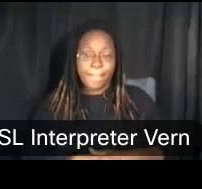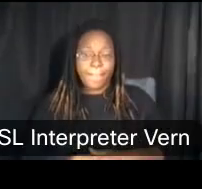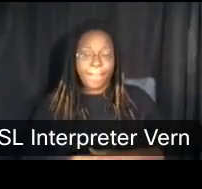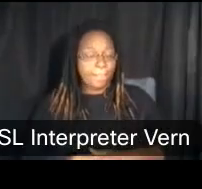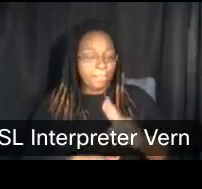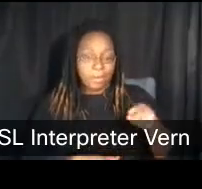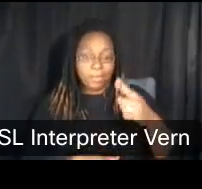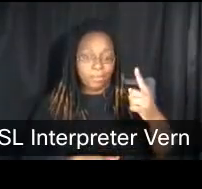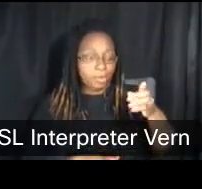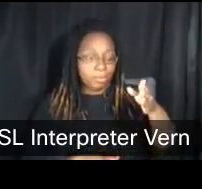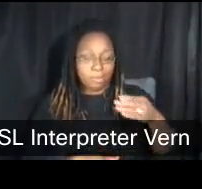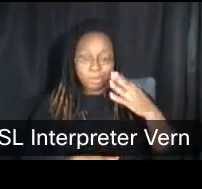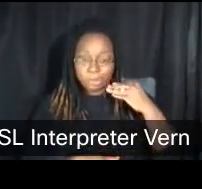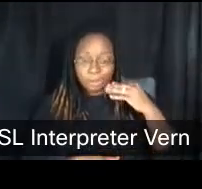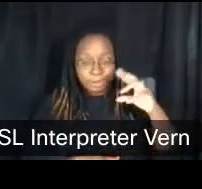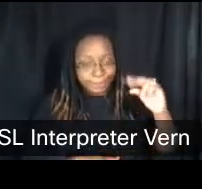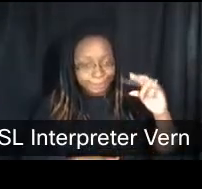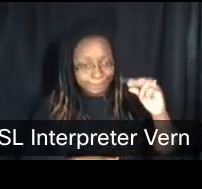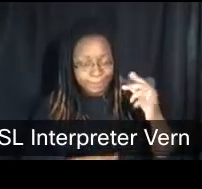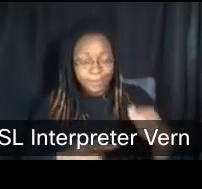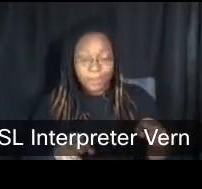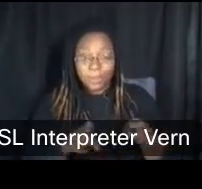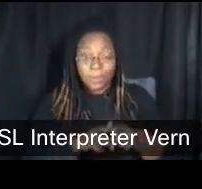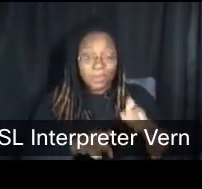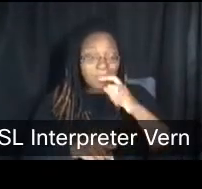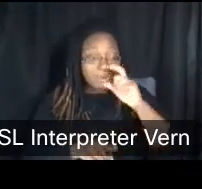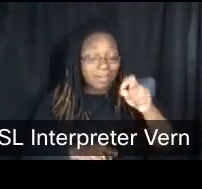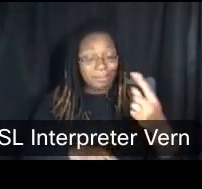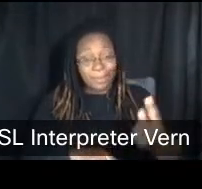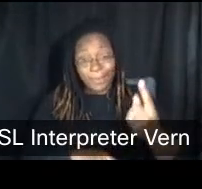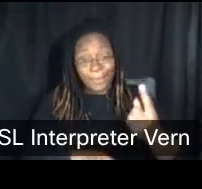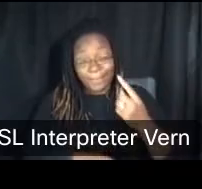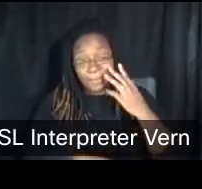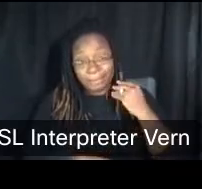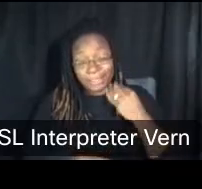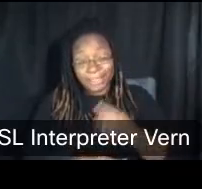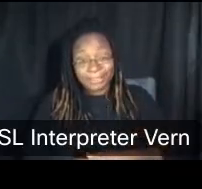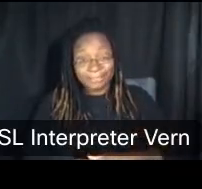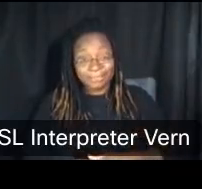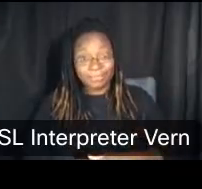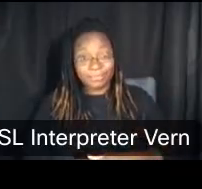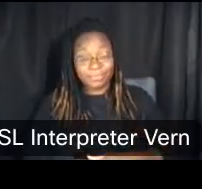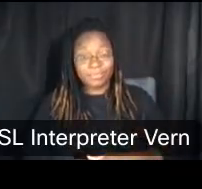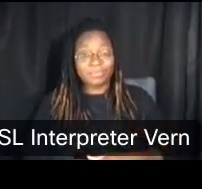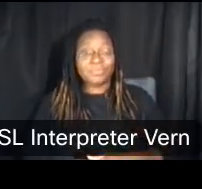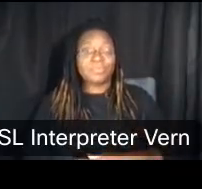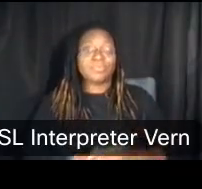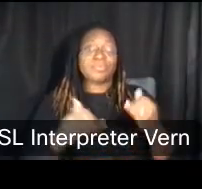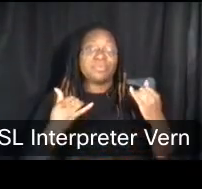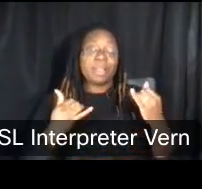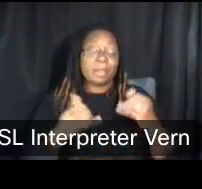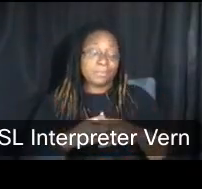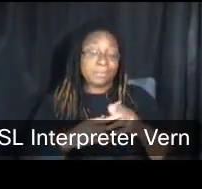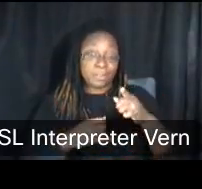one experiencing this, and you also don't have to face this alone. Now here, consent really